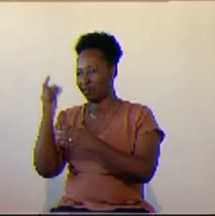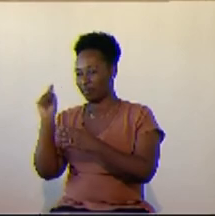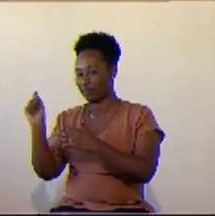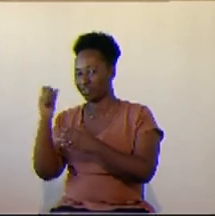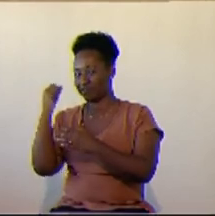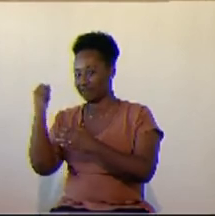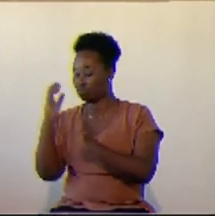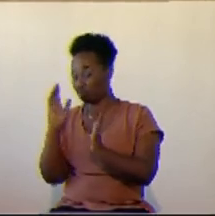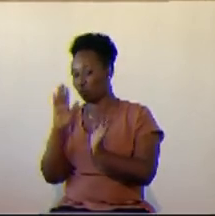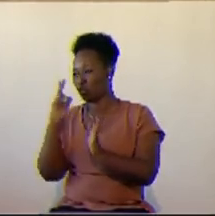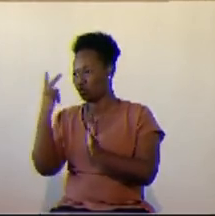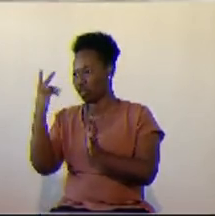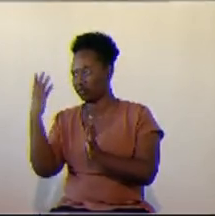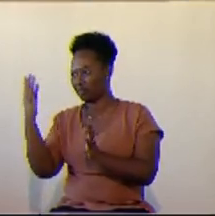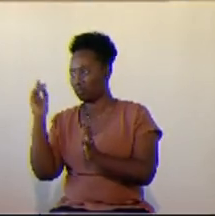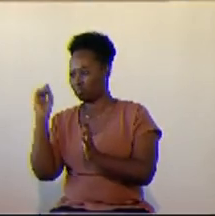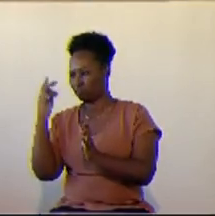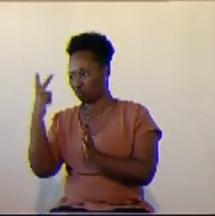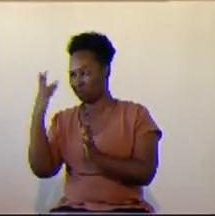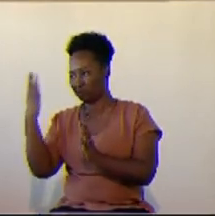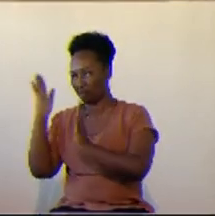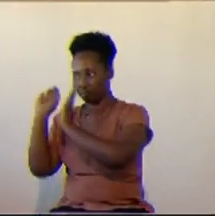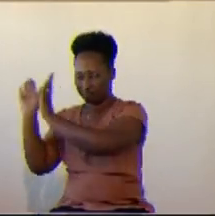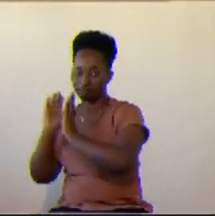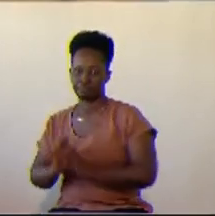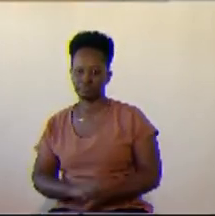24.5, about 24. Okay, let us take 24.